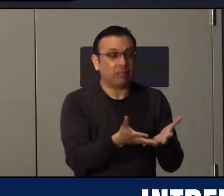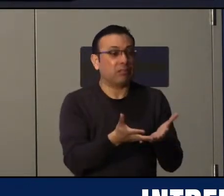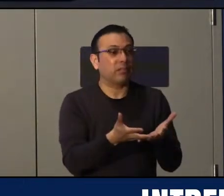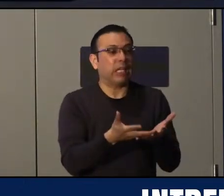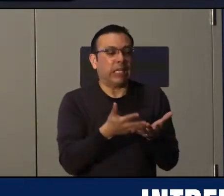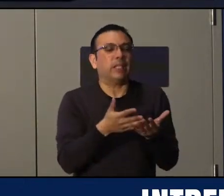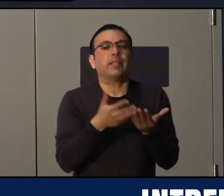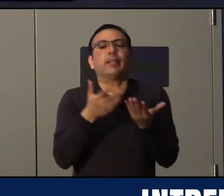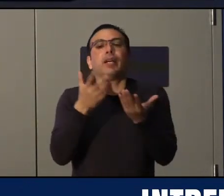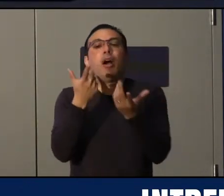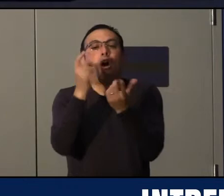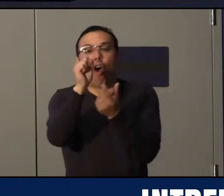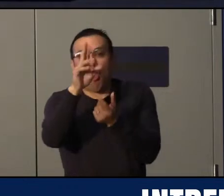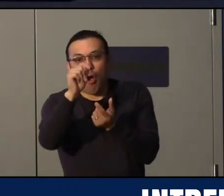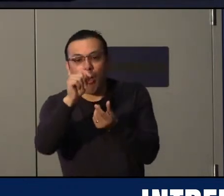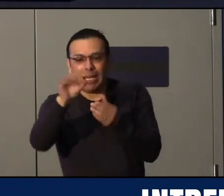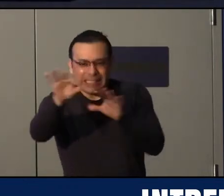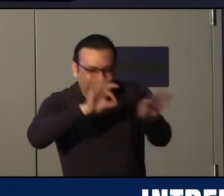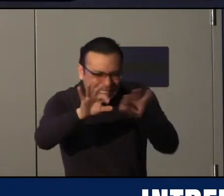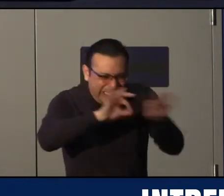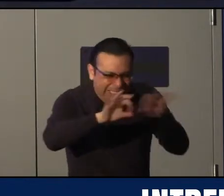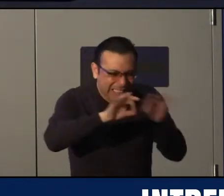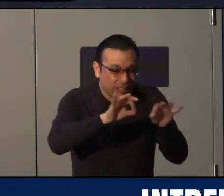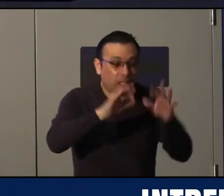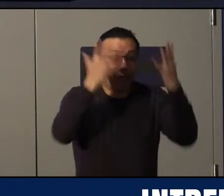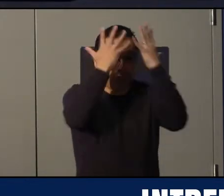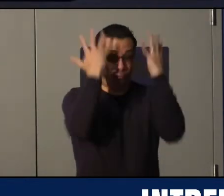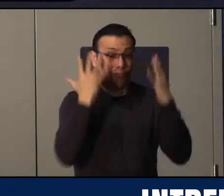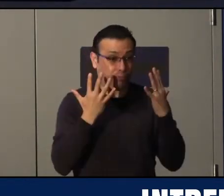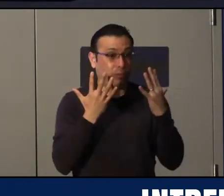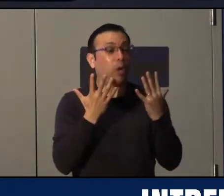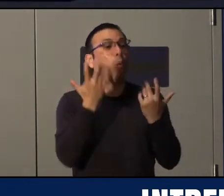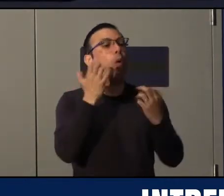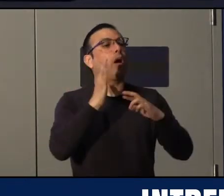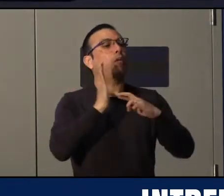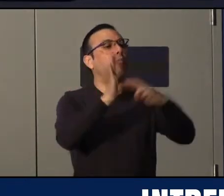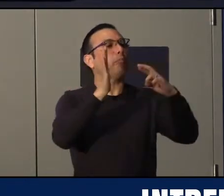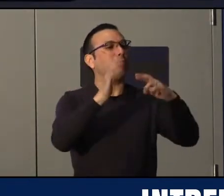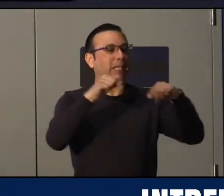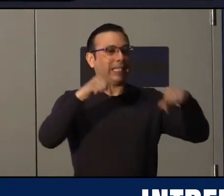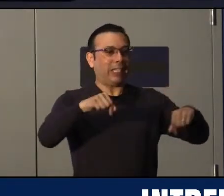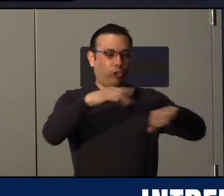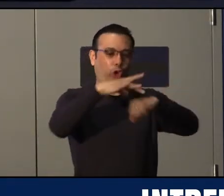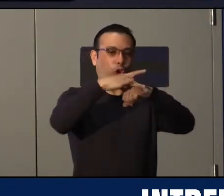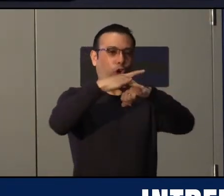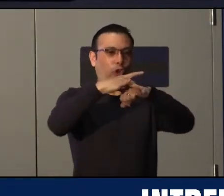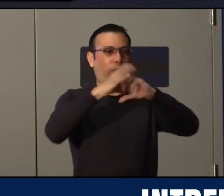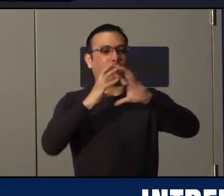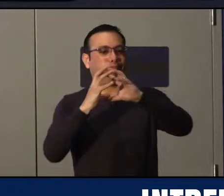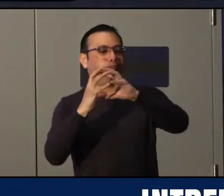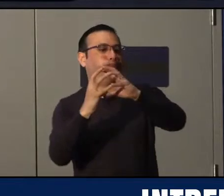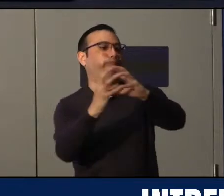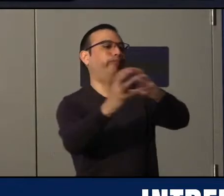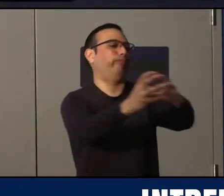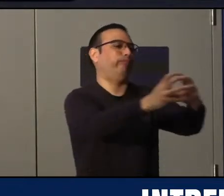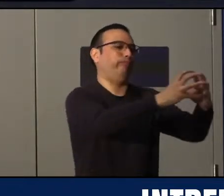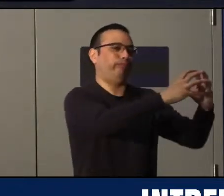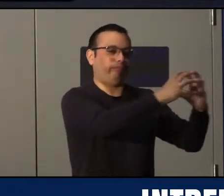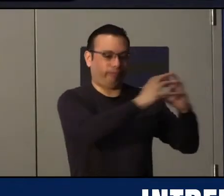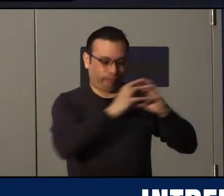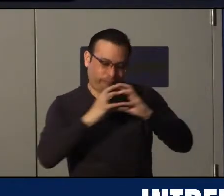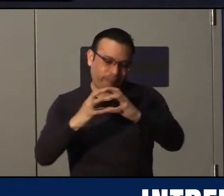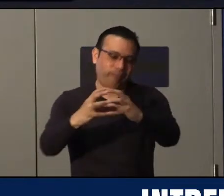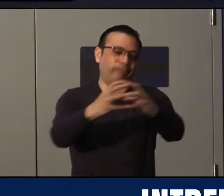It's meant to be the ambassador for Spaceship Earth, really telling the story of this connection between personal health and planetary health,